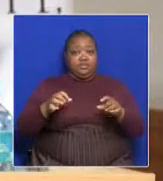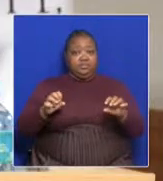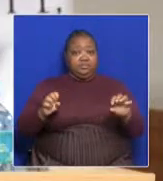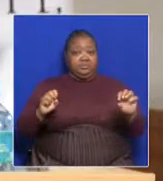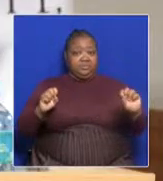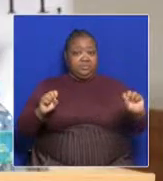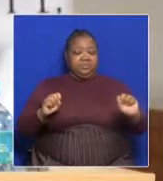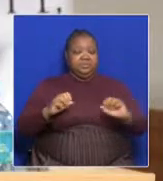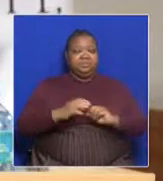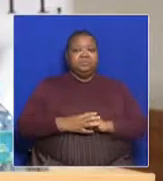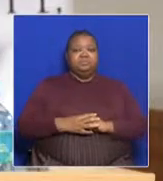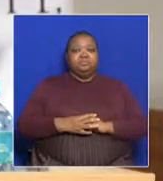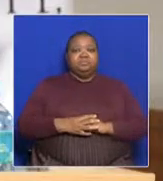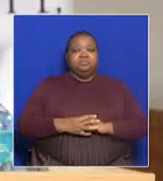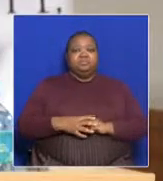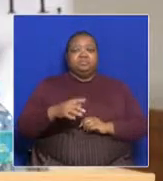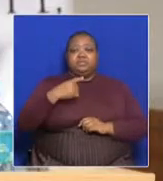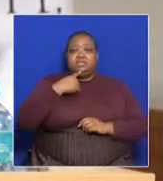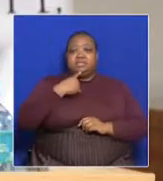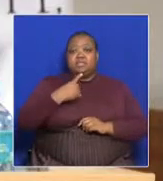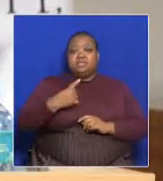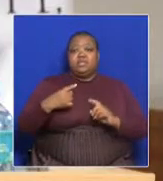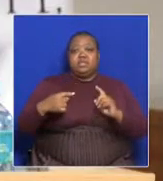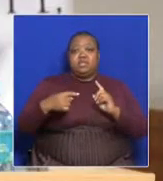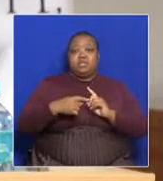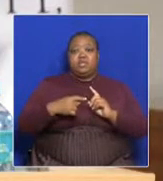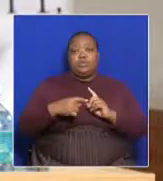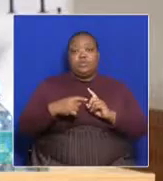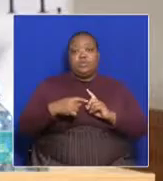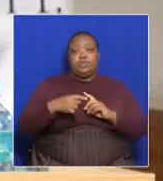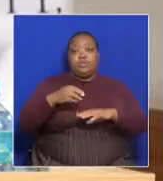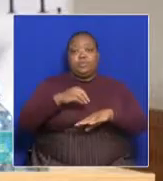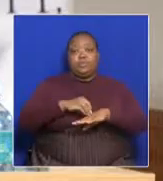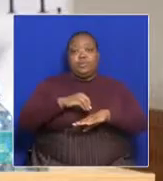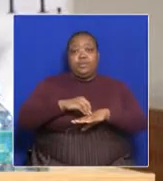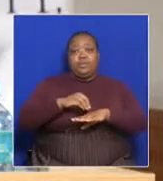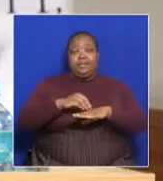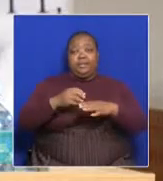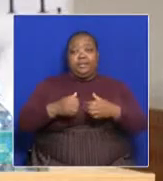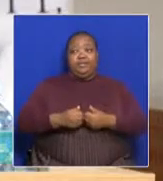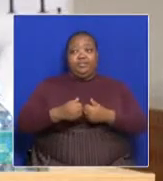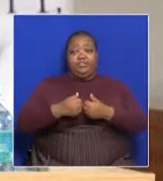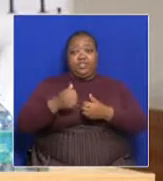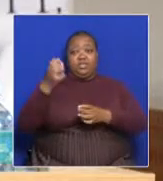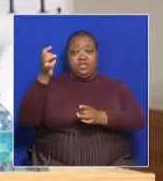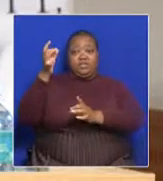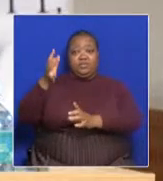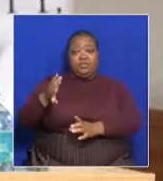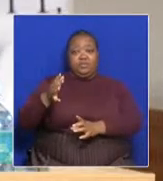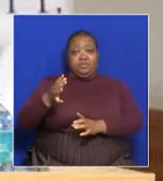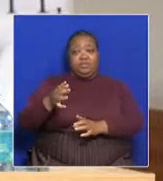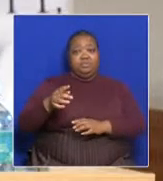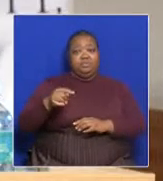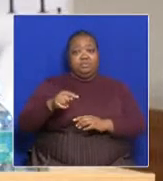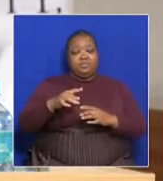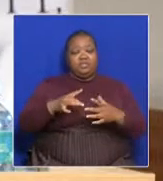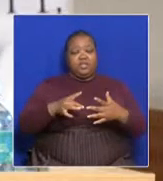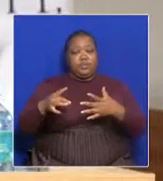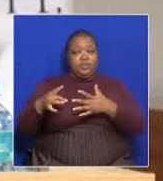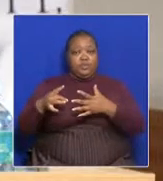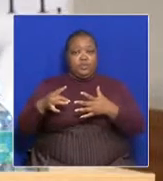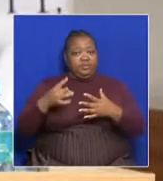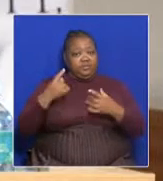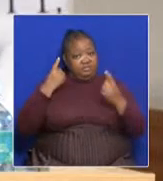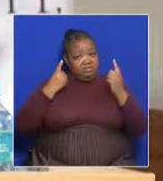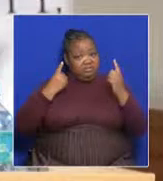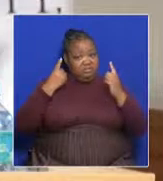you put a problem and a challenge to him, and this is an option he could think of at the time,